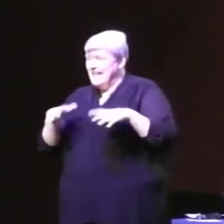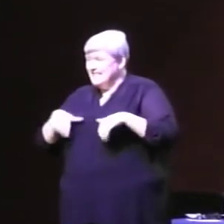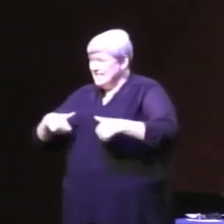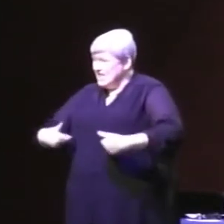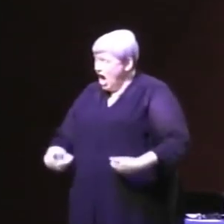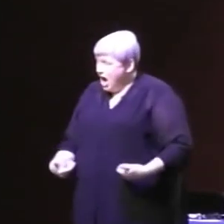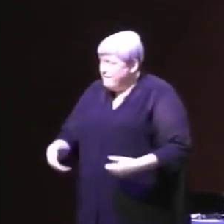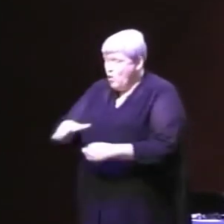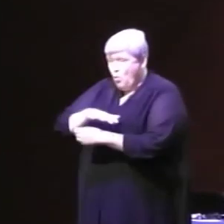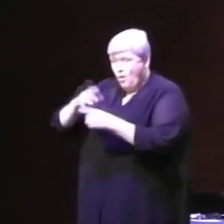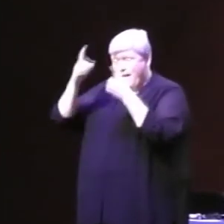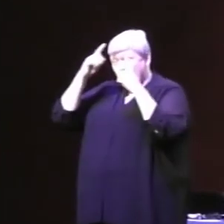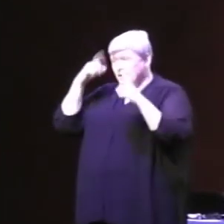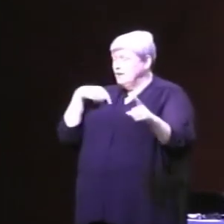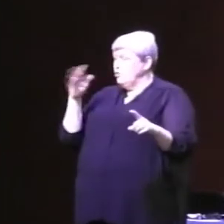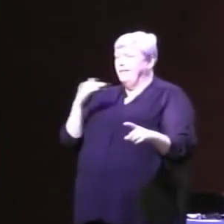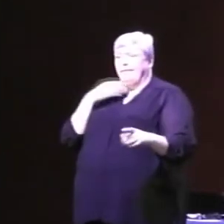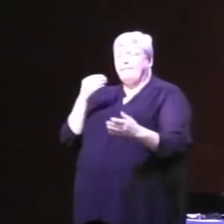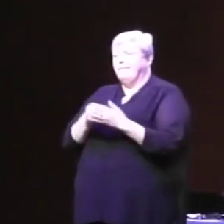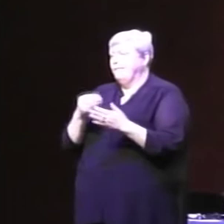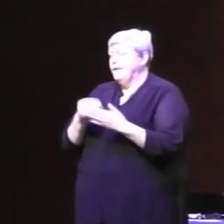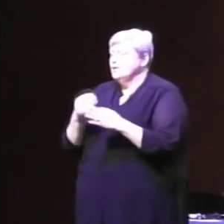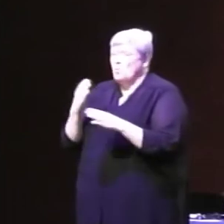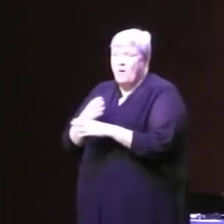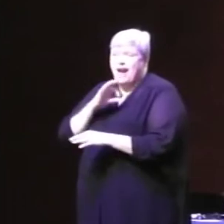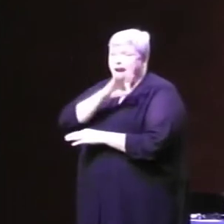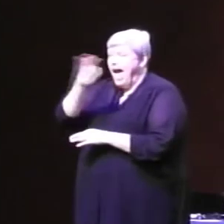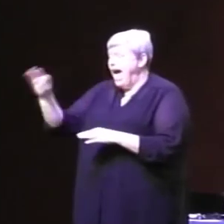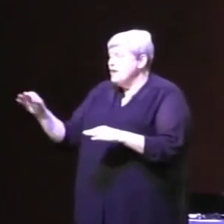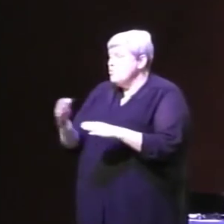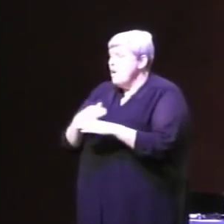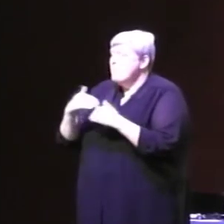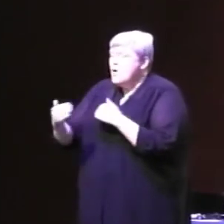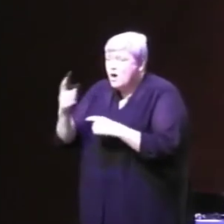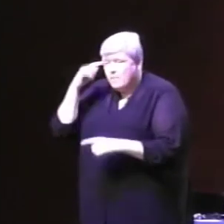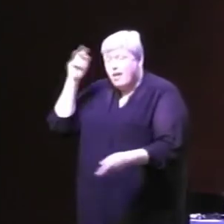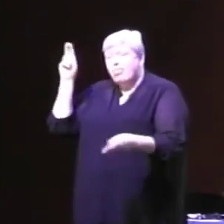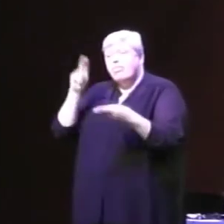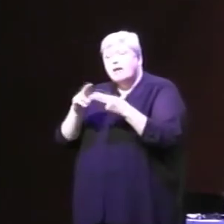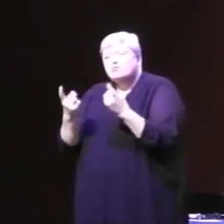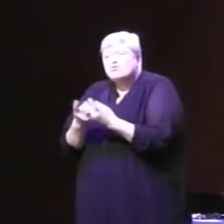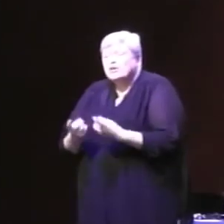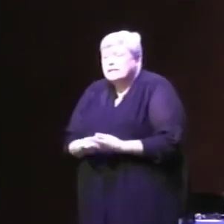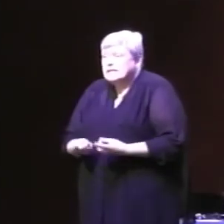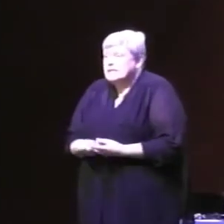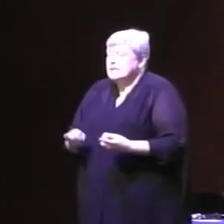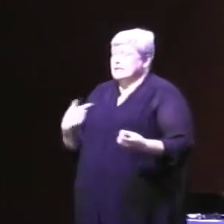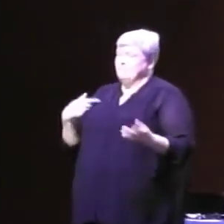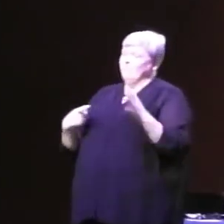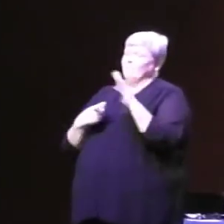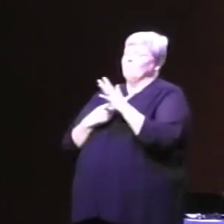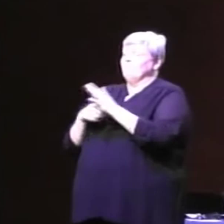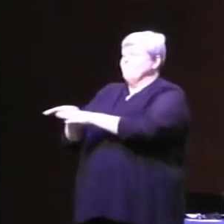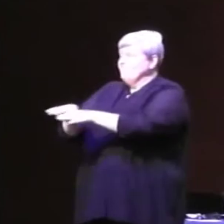to maintain service provision. Workers are being asked to do more with less and minimal resources in context of major